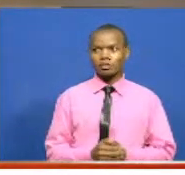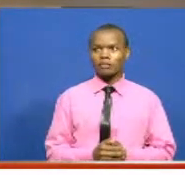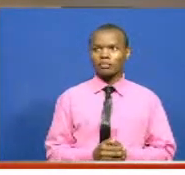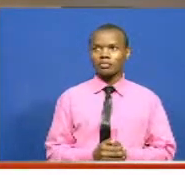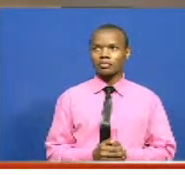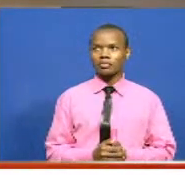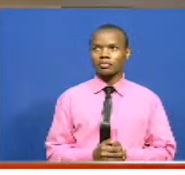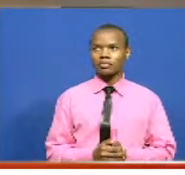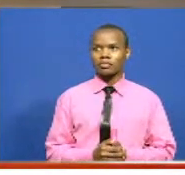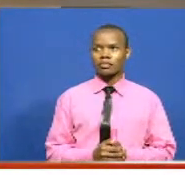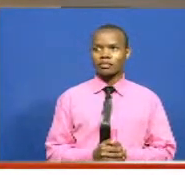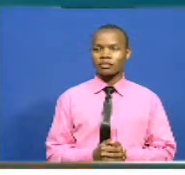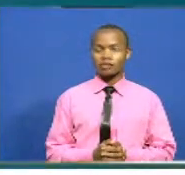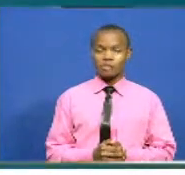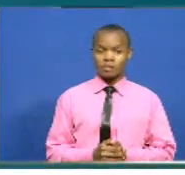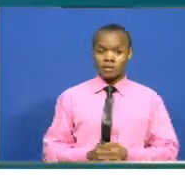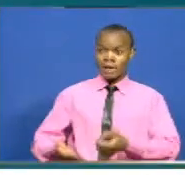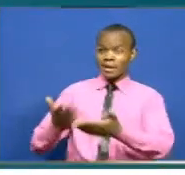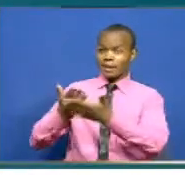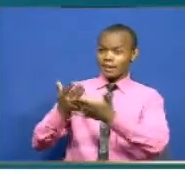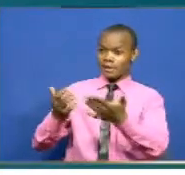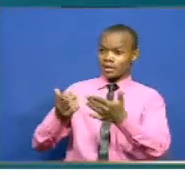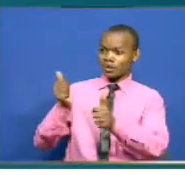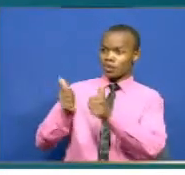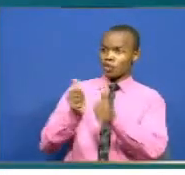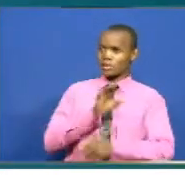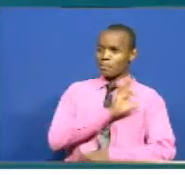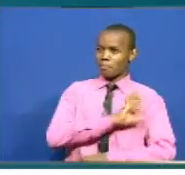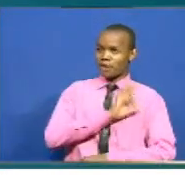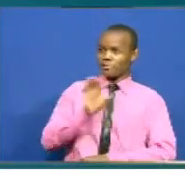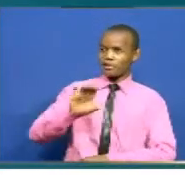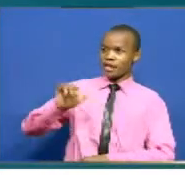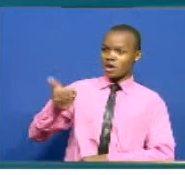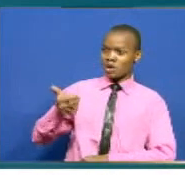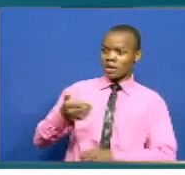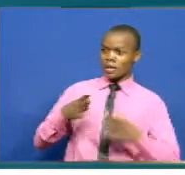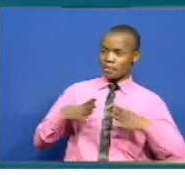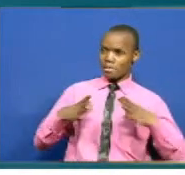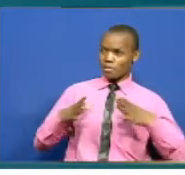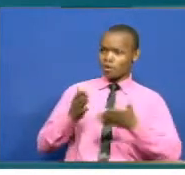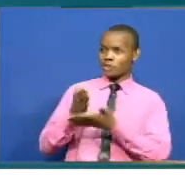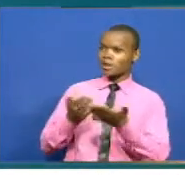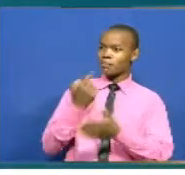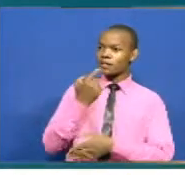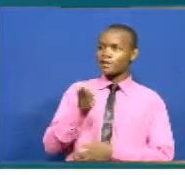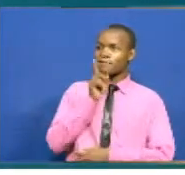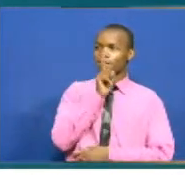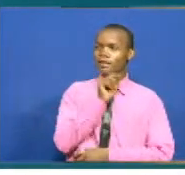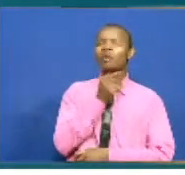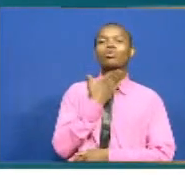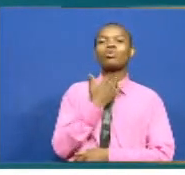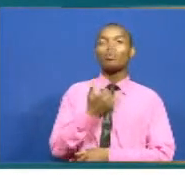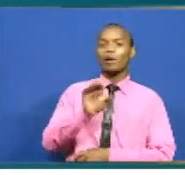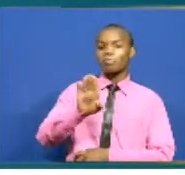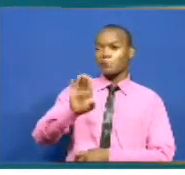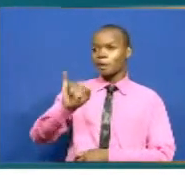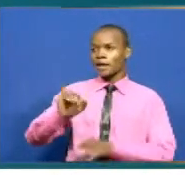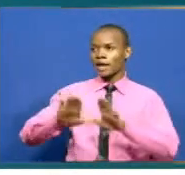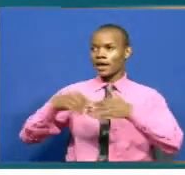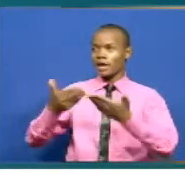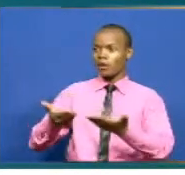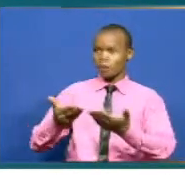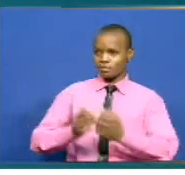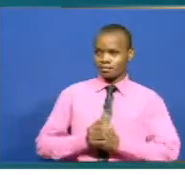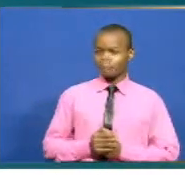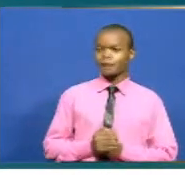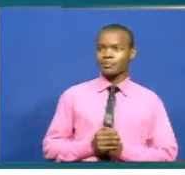the thing that will be selling to some of the counties is some of the people have already said what they want out of it. And to some